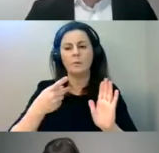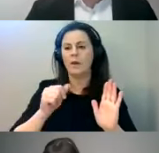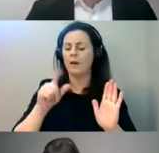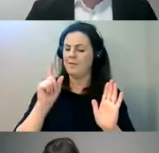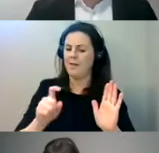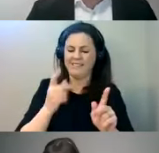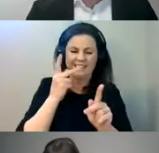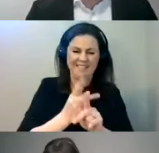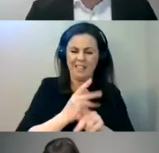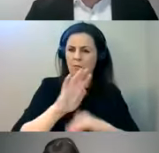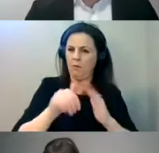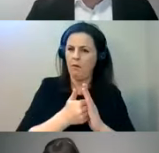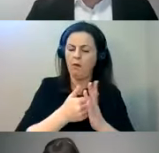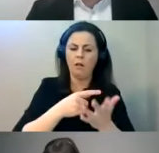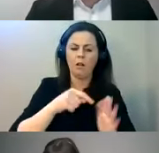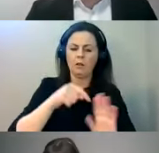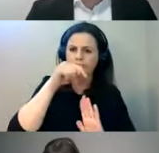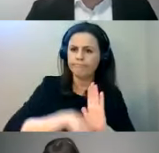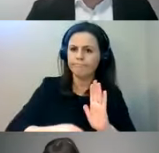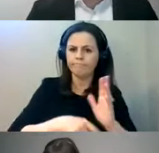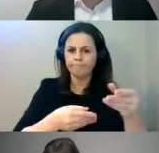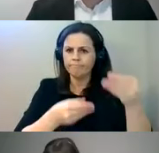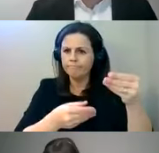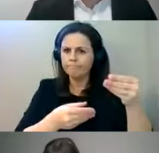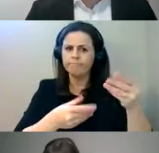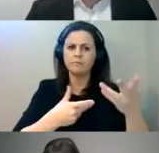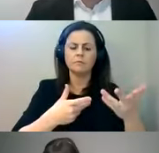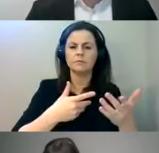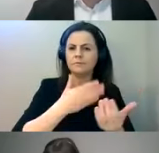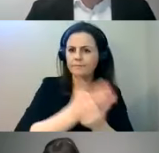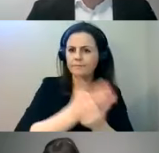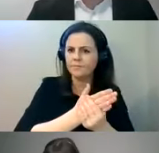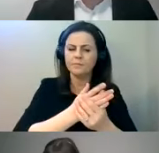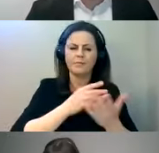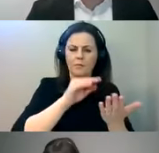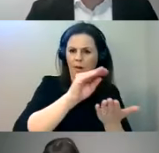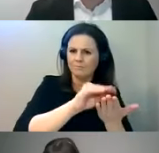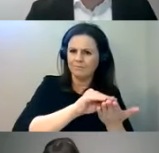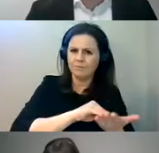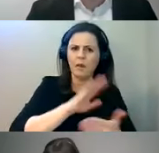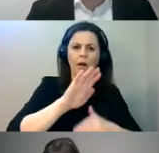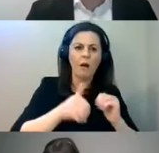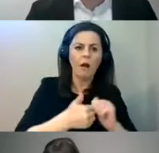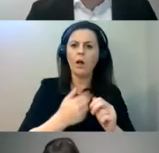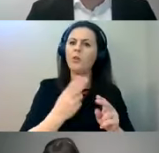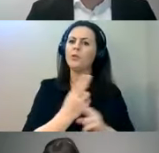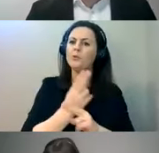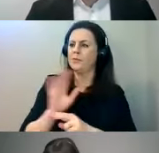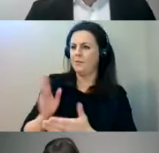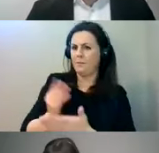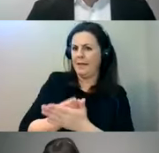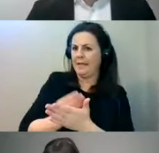a complete and detailed list of accounts and records noting all the transactions they've undertaken as